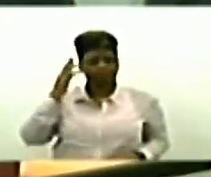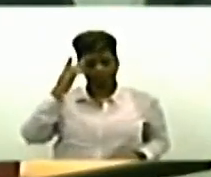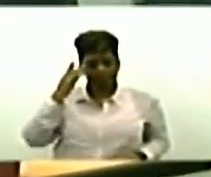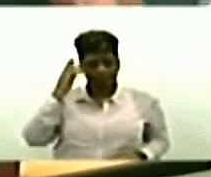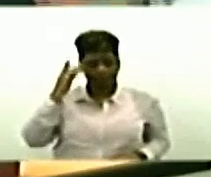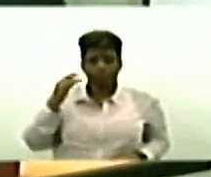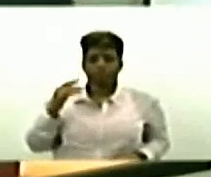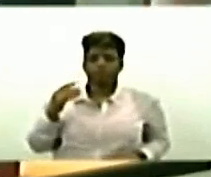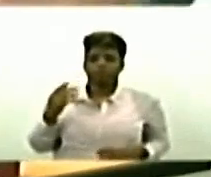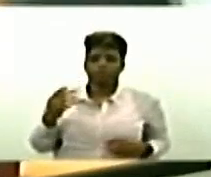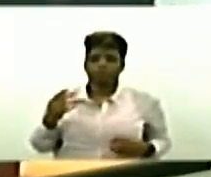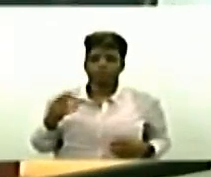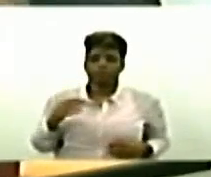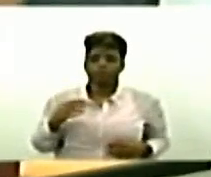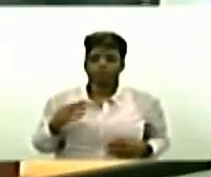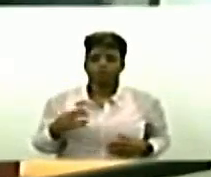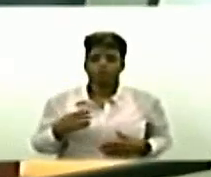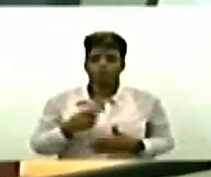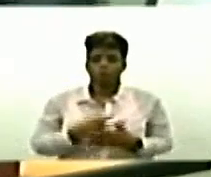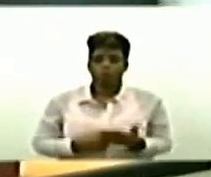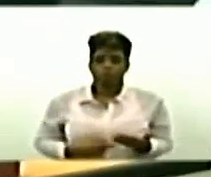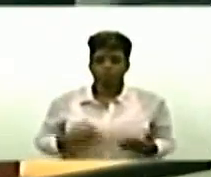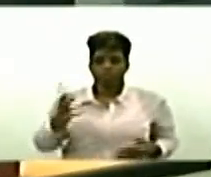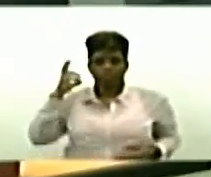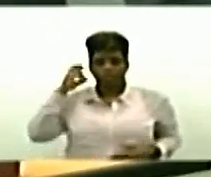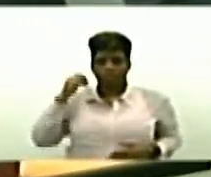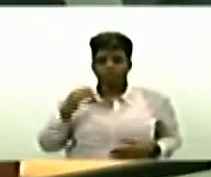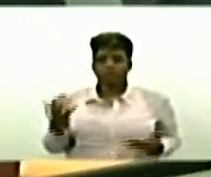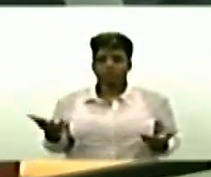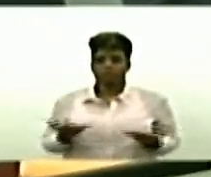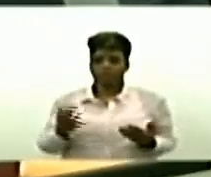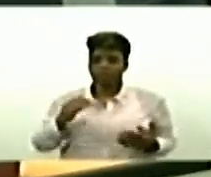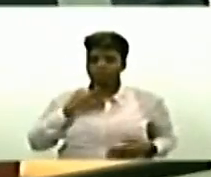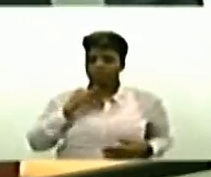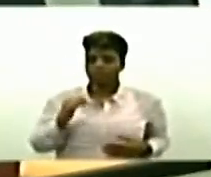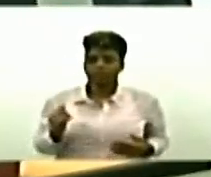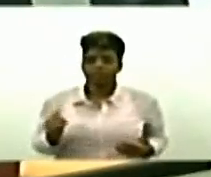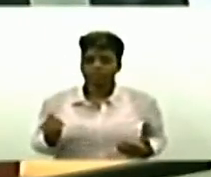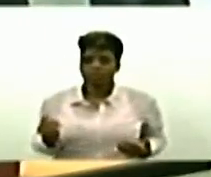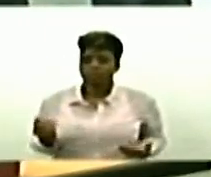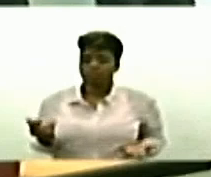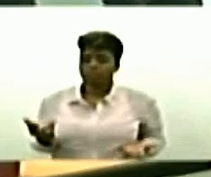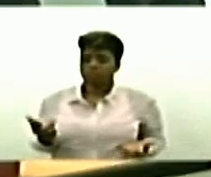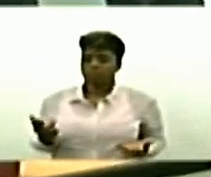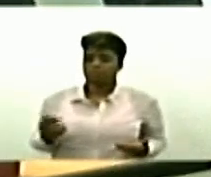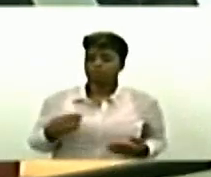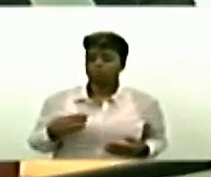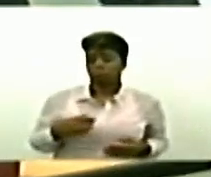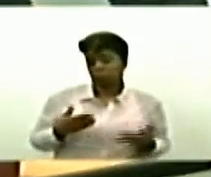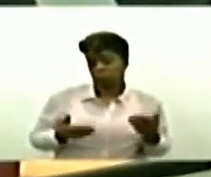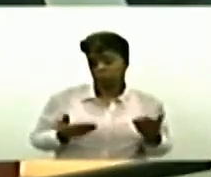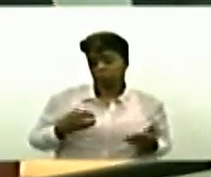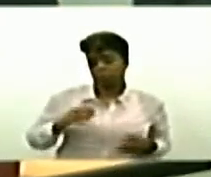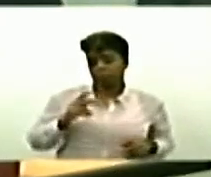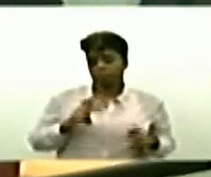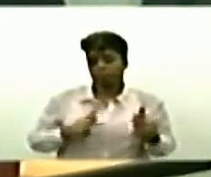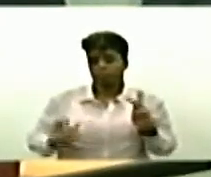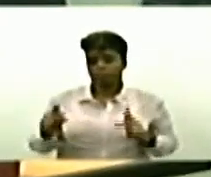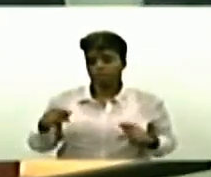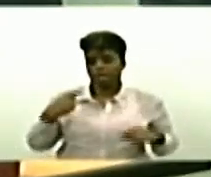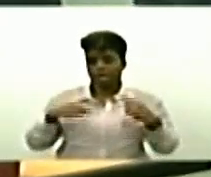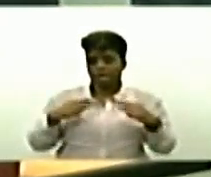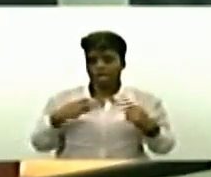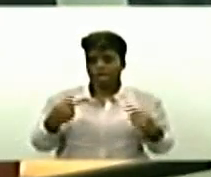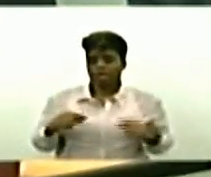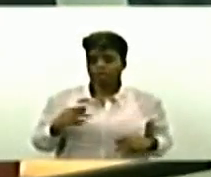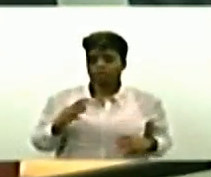subjective, clearly, and what we are hearing here is that level of subjectivity. So there are those that would argue that a traffic warden should